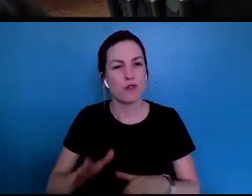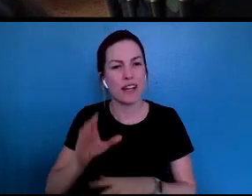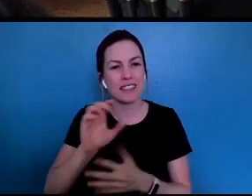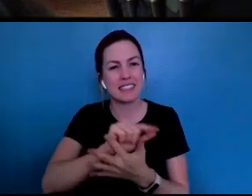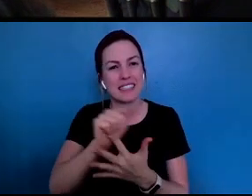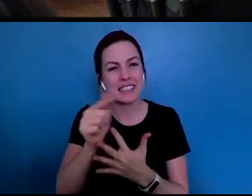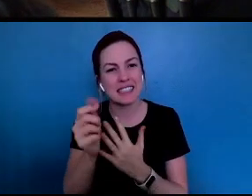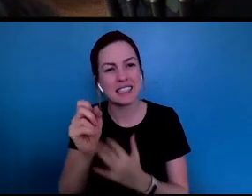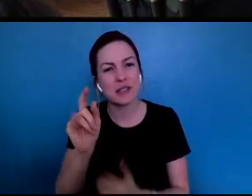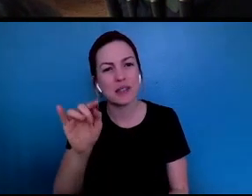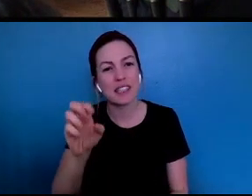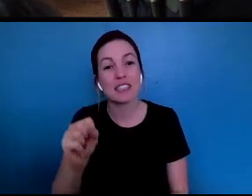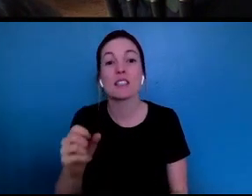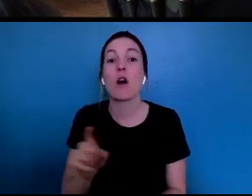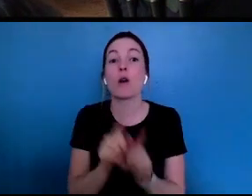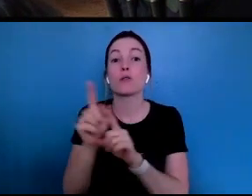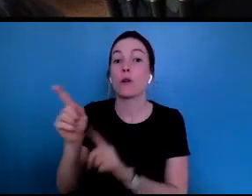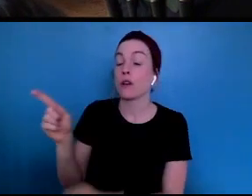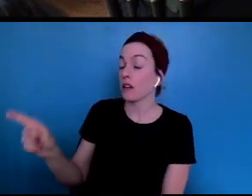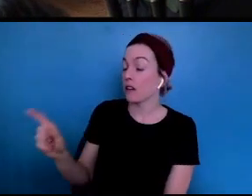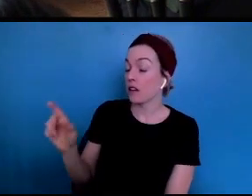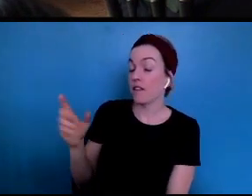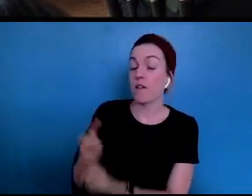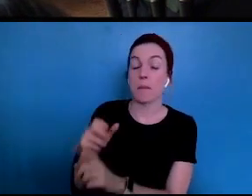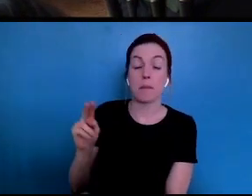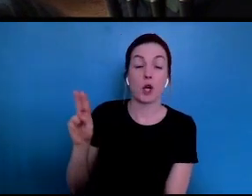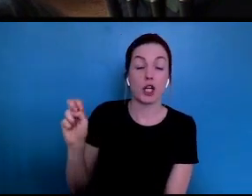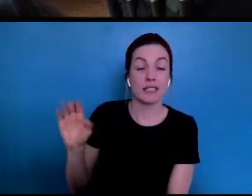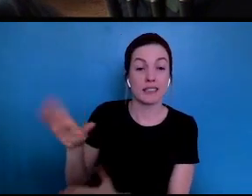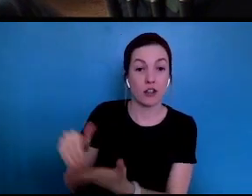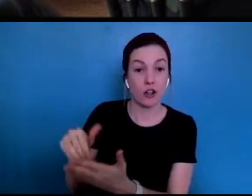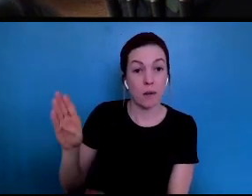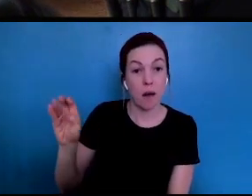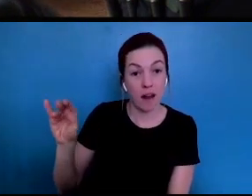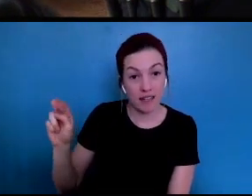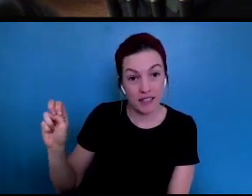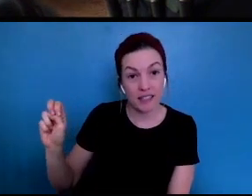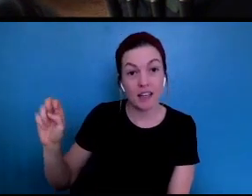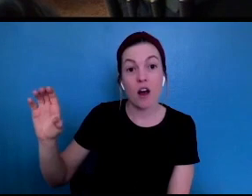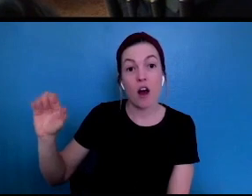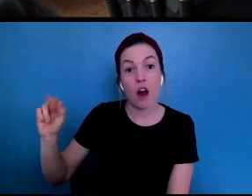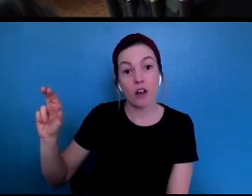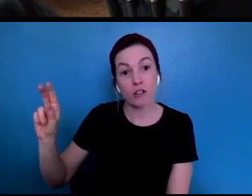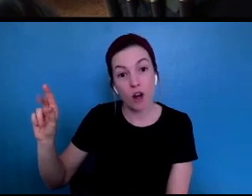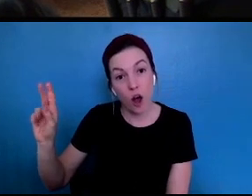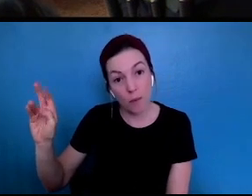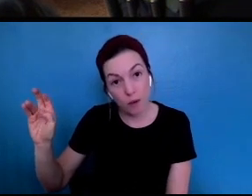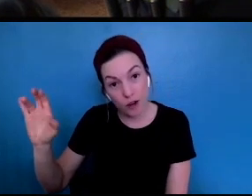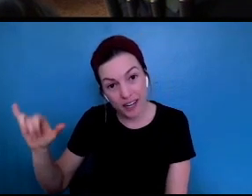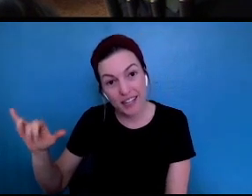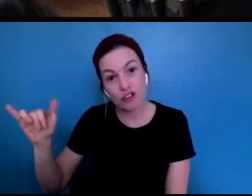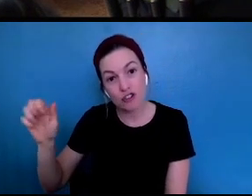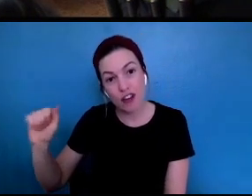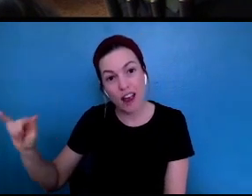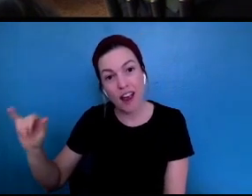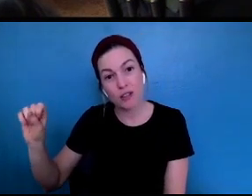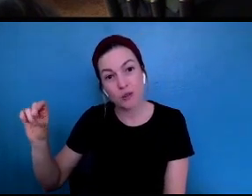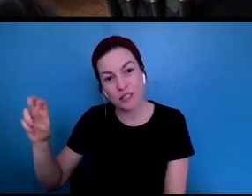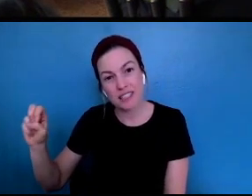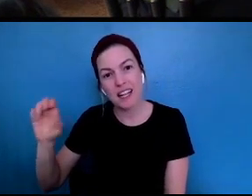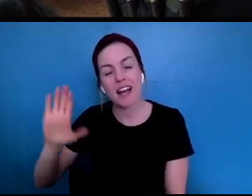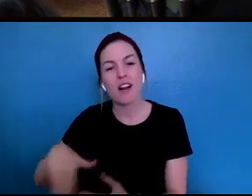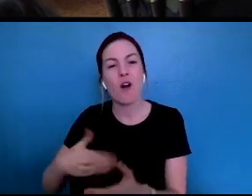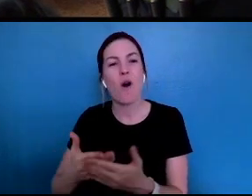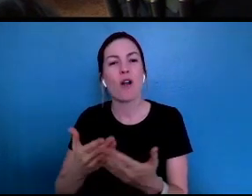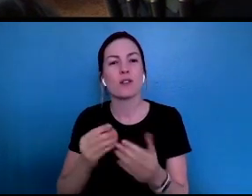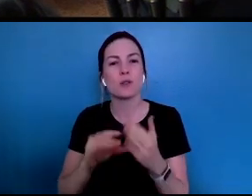thank from the Burns Center, Bonnie and Aubrey and Jay and Susan. Thank you very, very much. And to all of our students for being